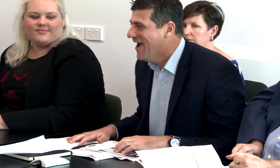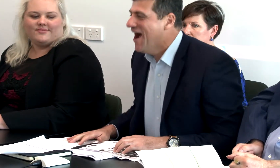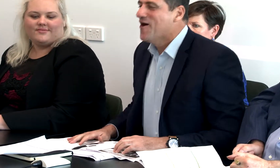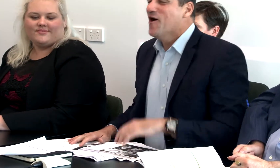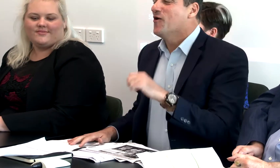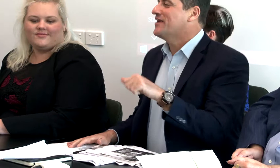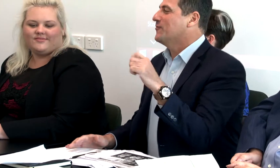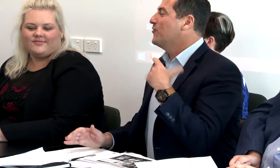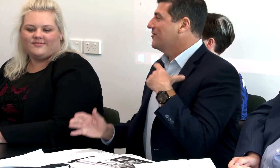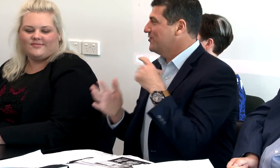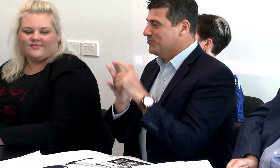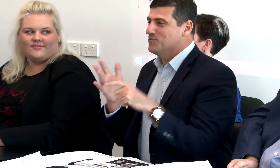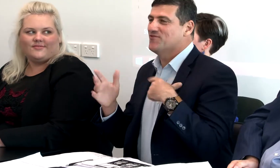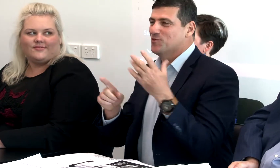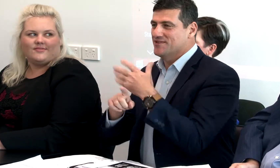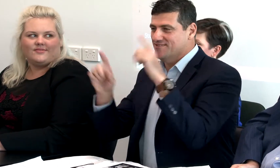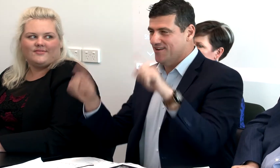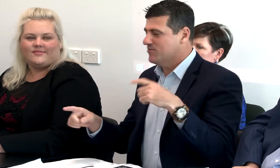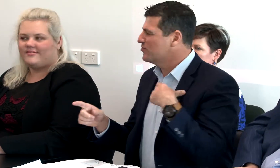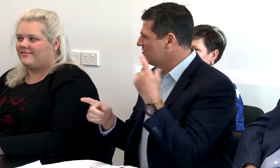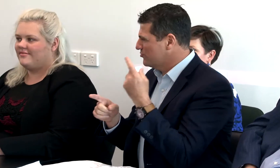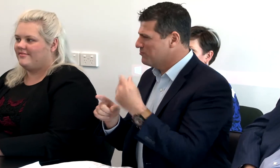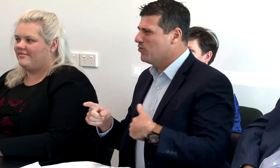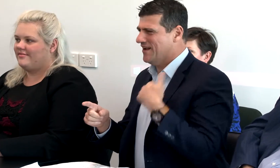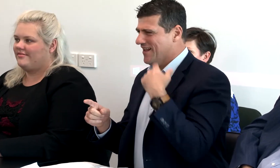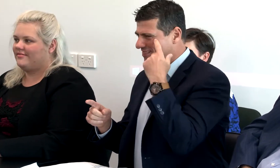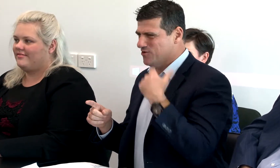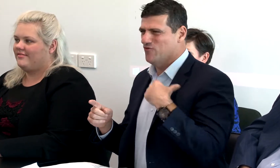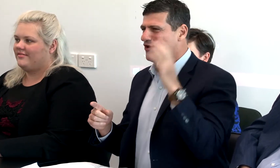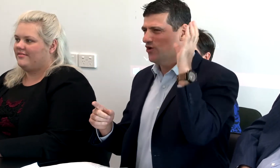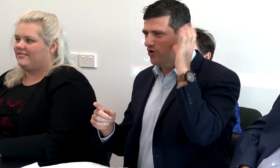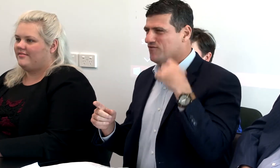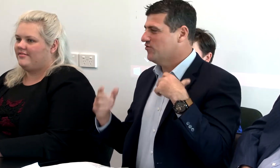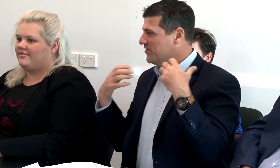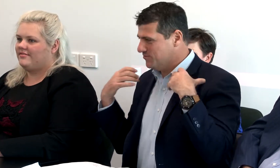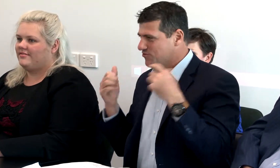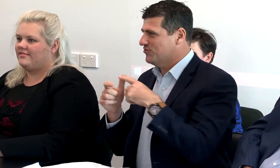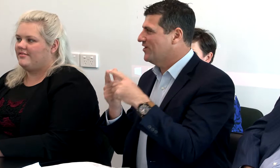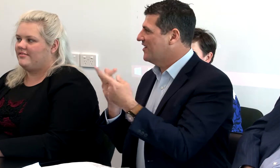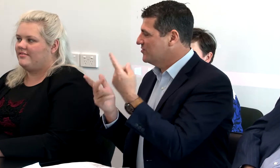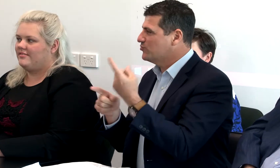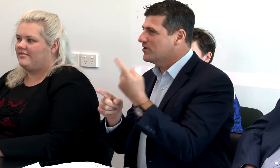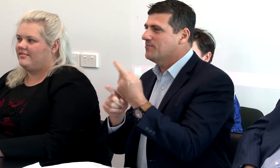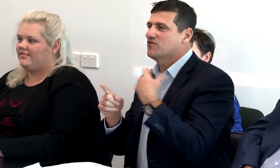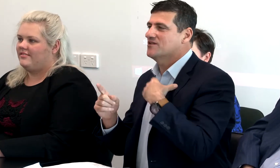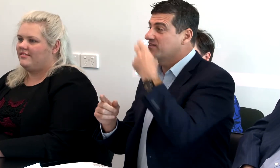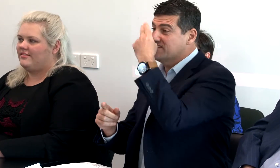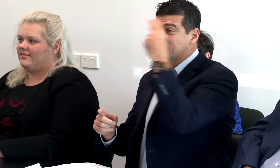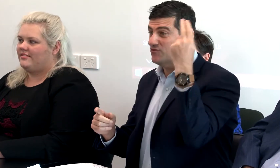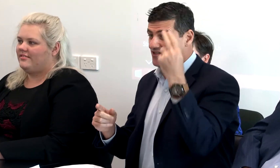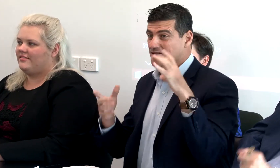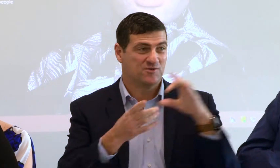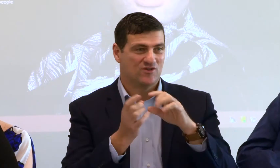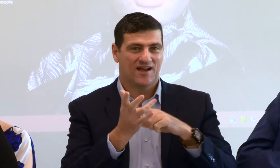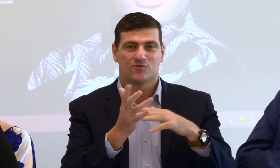Why, thank you, Commissioner. Okay, so what I'm going to do before we start, because I think this morning we heard from the Commissioner and